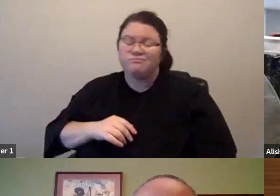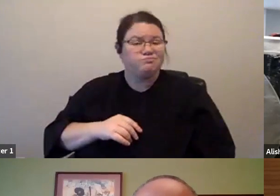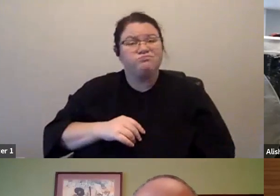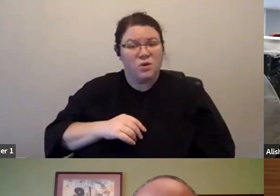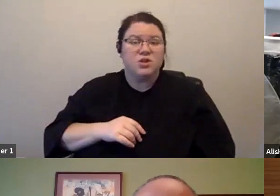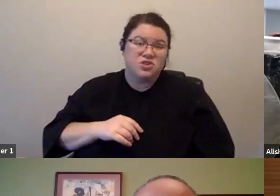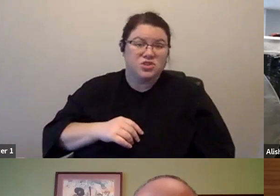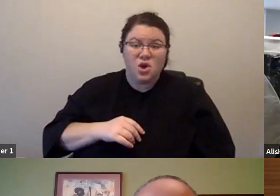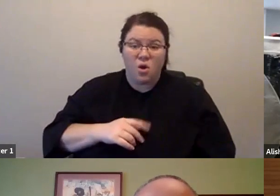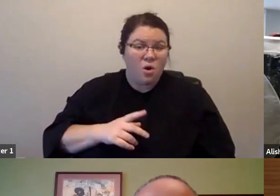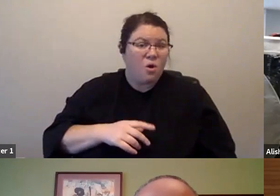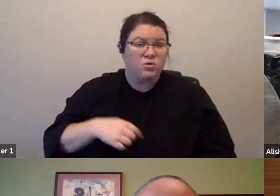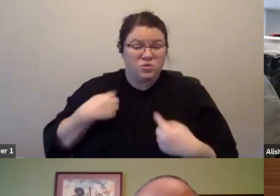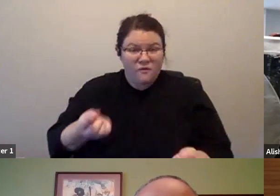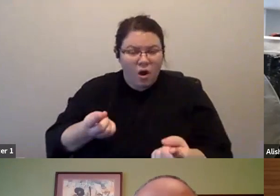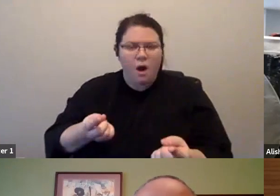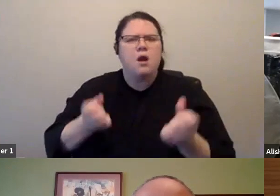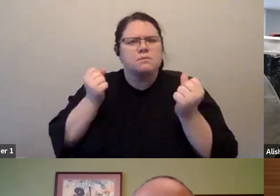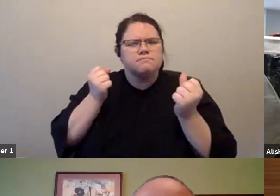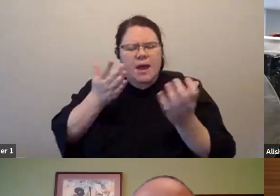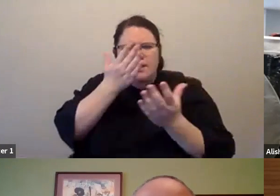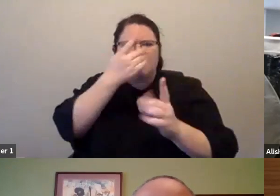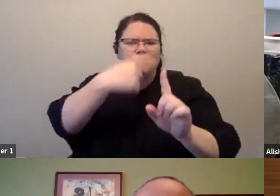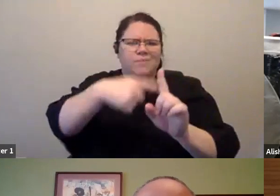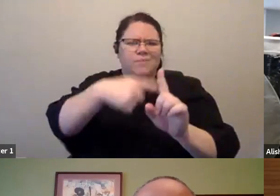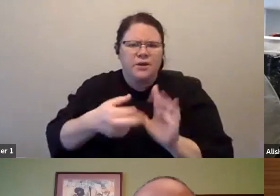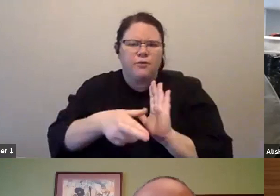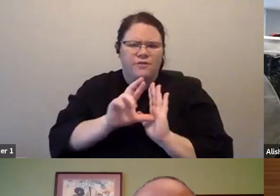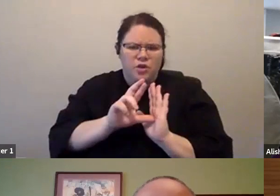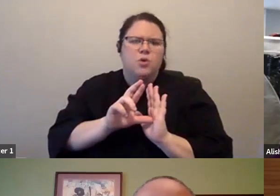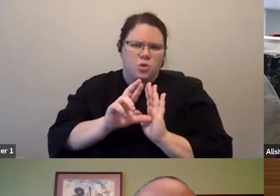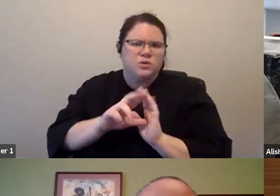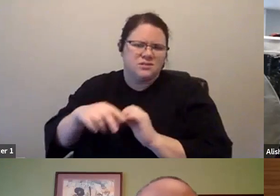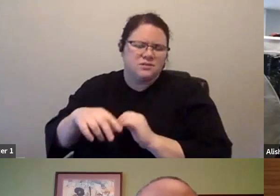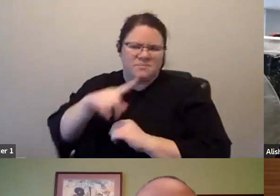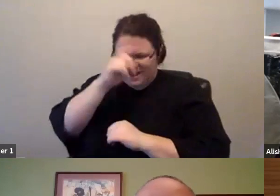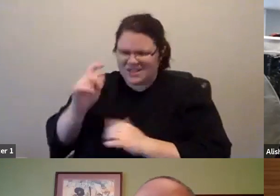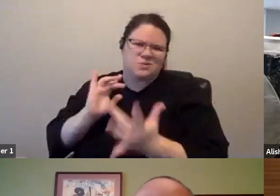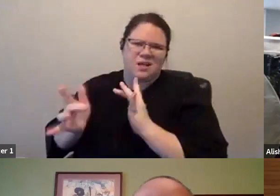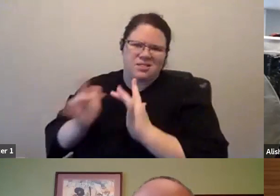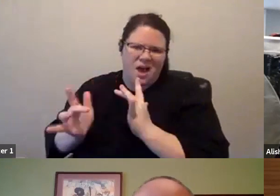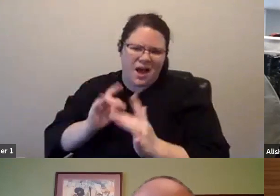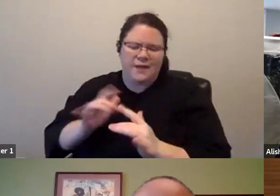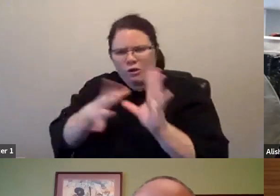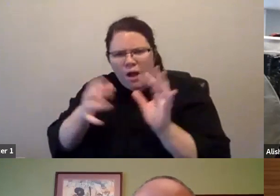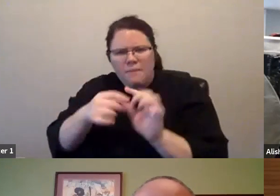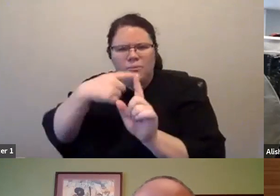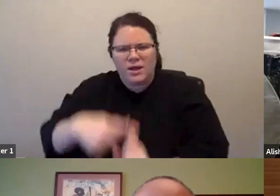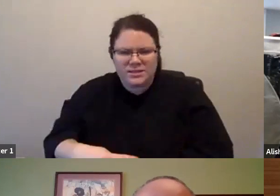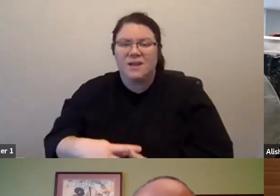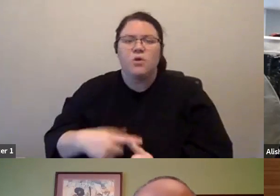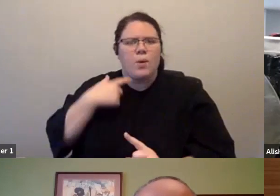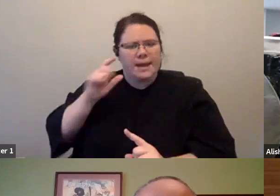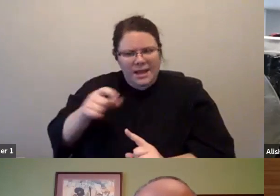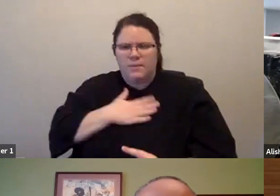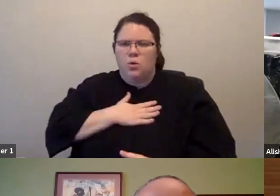some good reviews in terms of moving it to a virtual environment. So we had to be agile in everything that we did. So